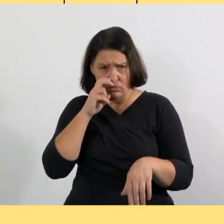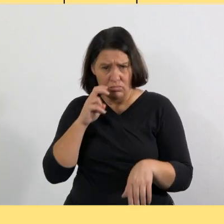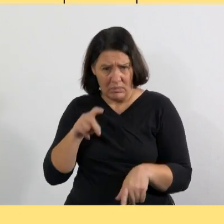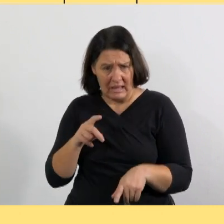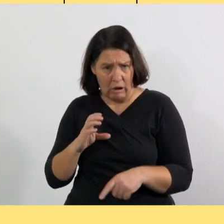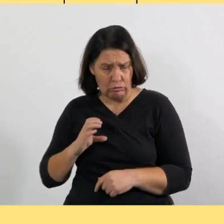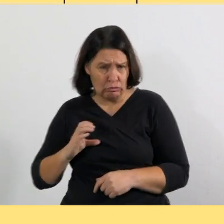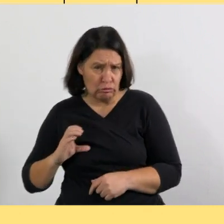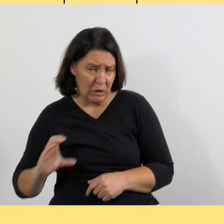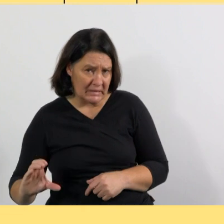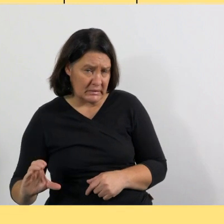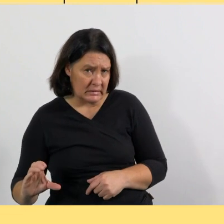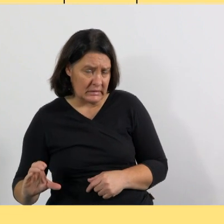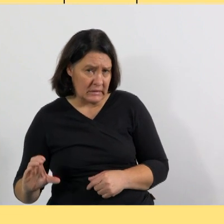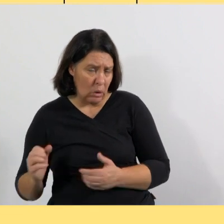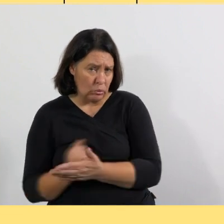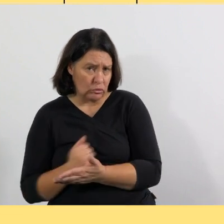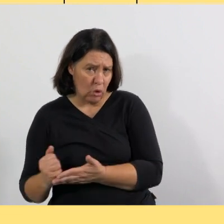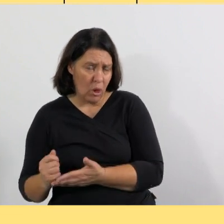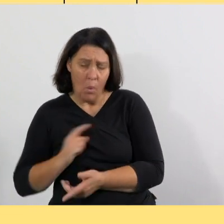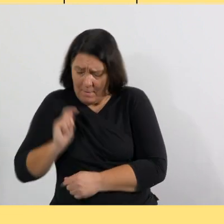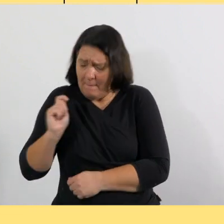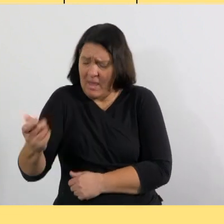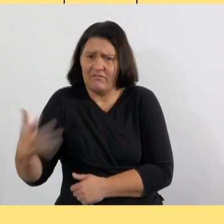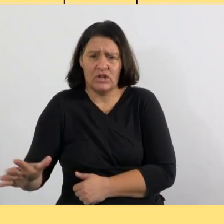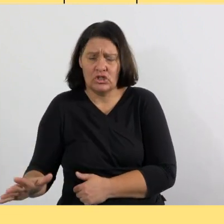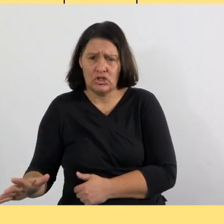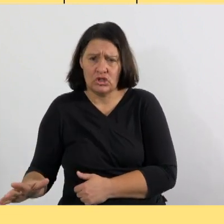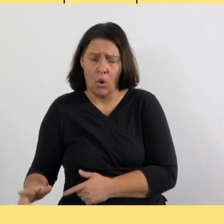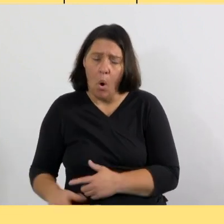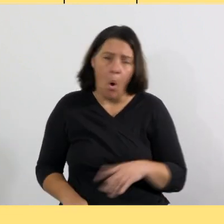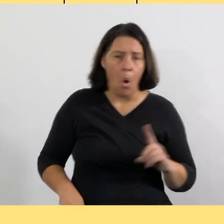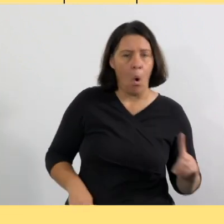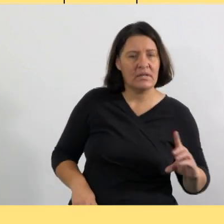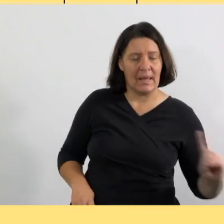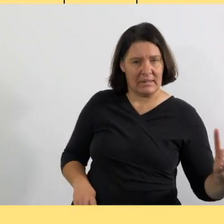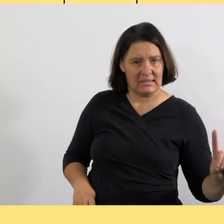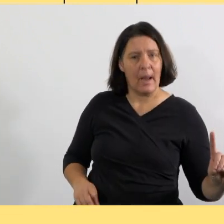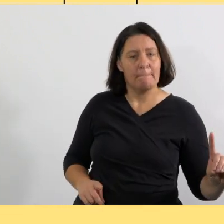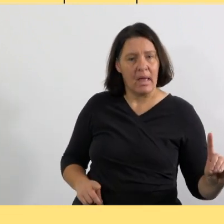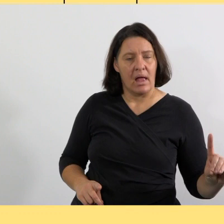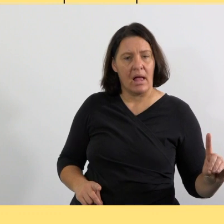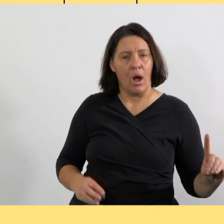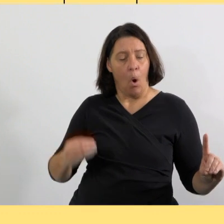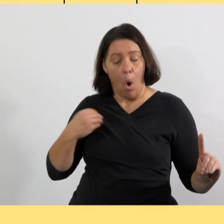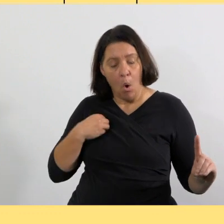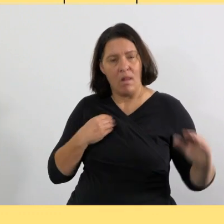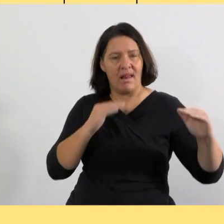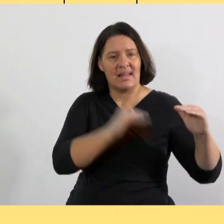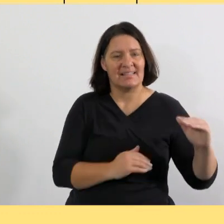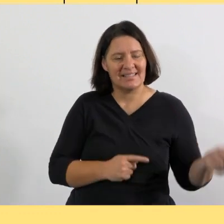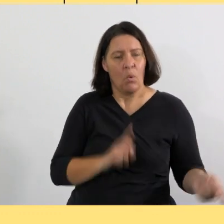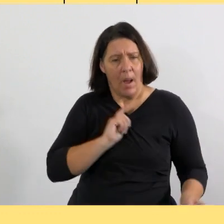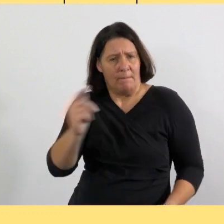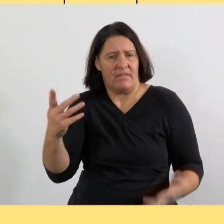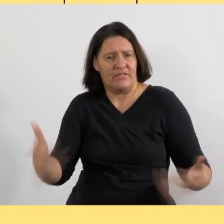do I credit my creditors control when I pay them or I debit my